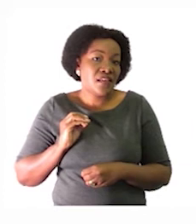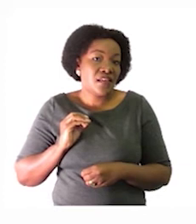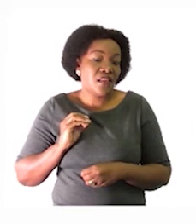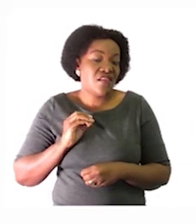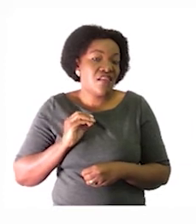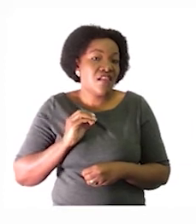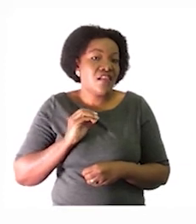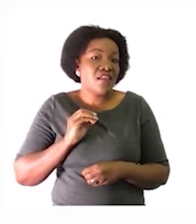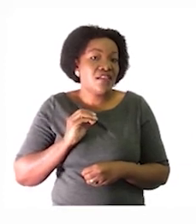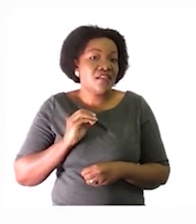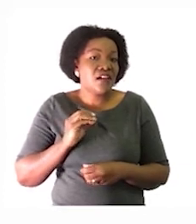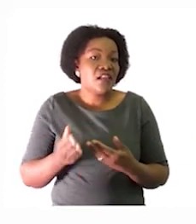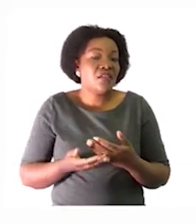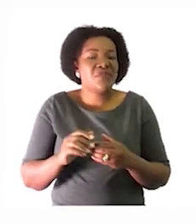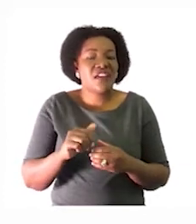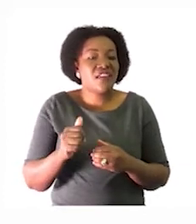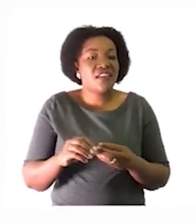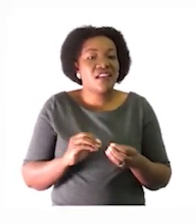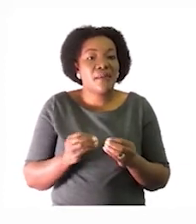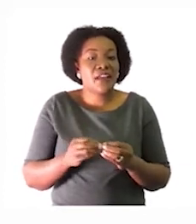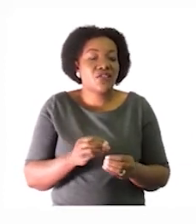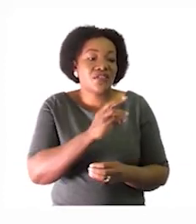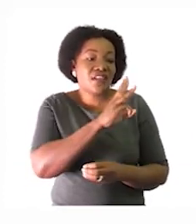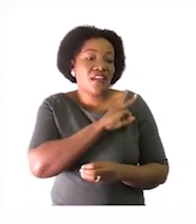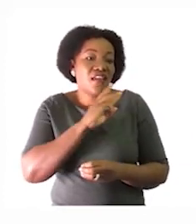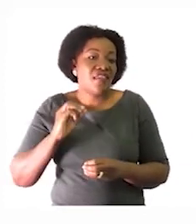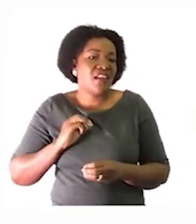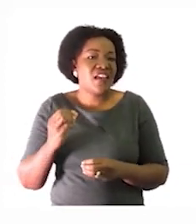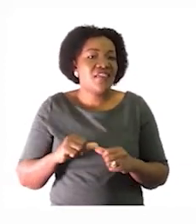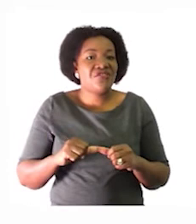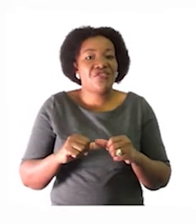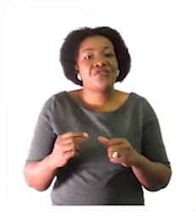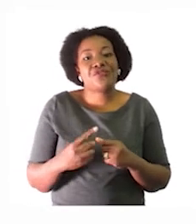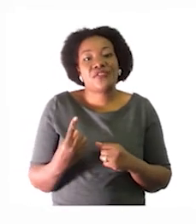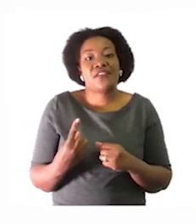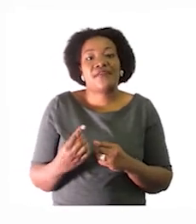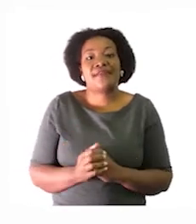next one, which is 30, and I would like for you to complete the rest of the number line.